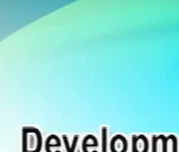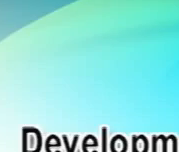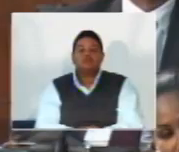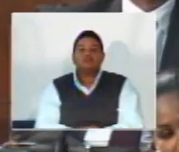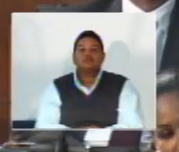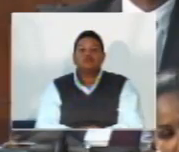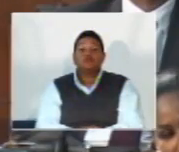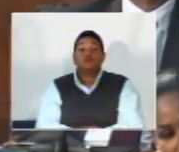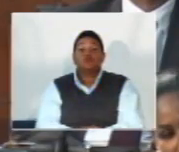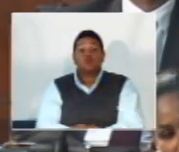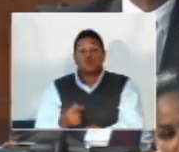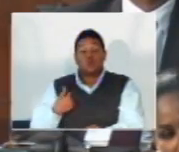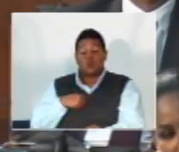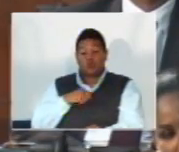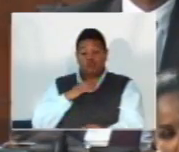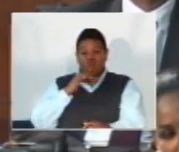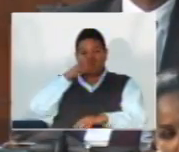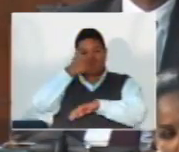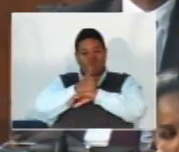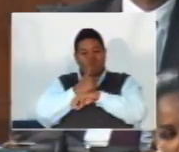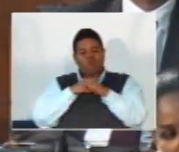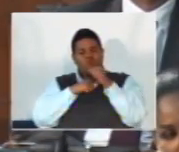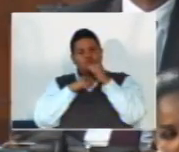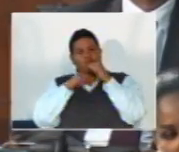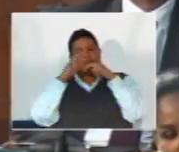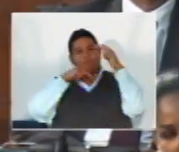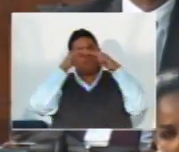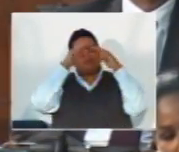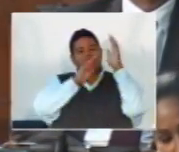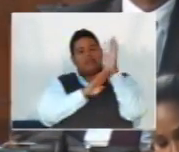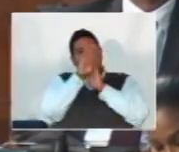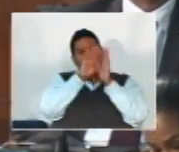We're undertaking infrastructure development